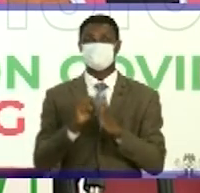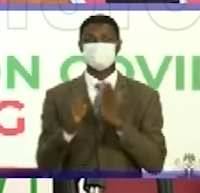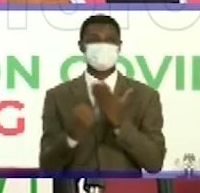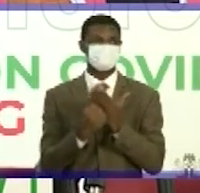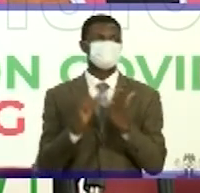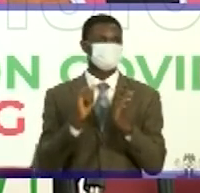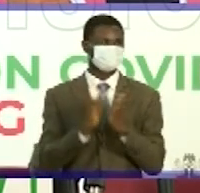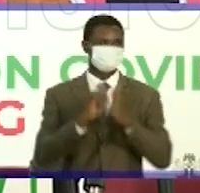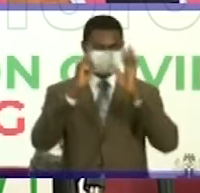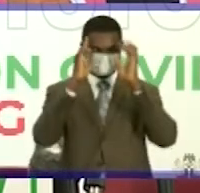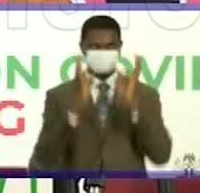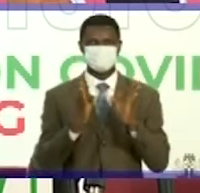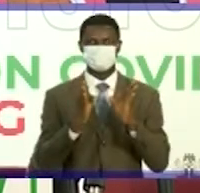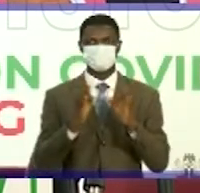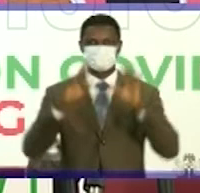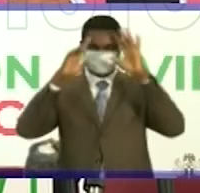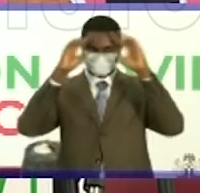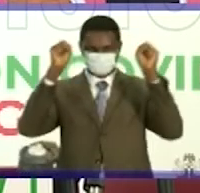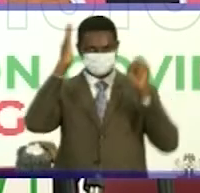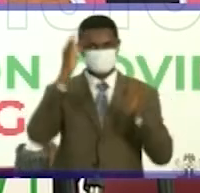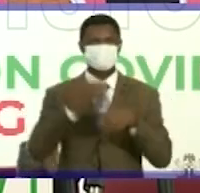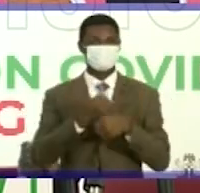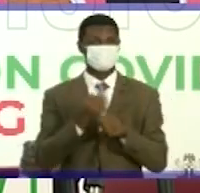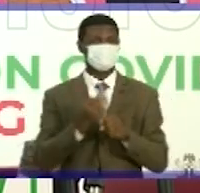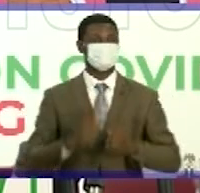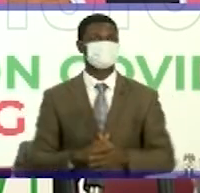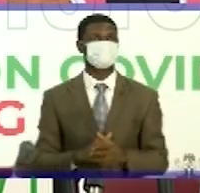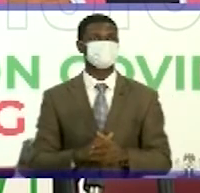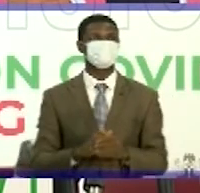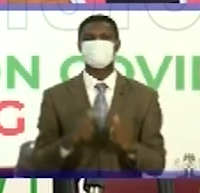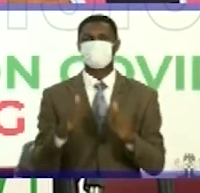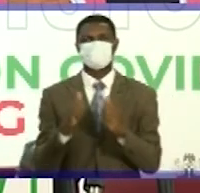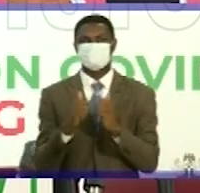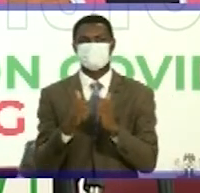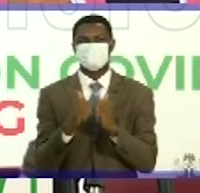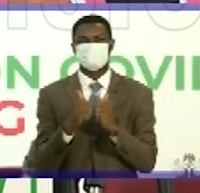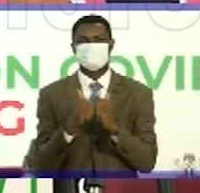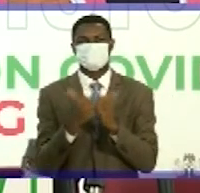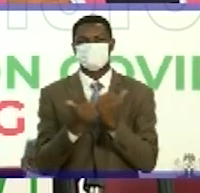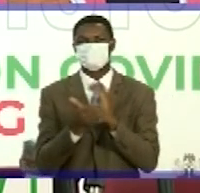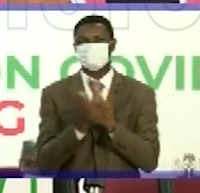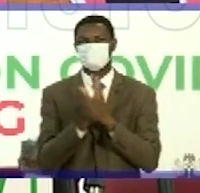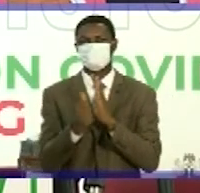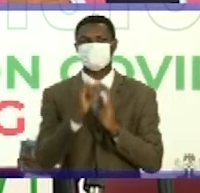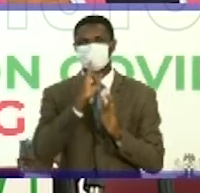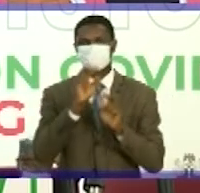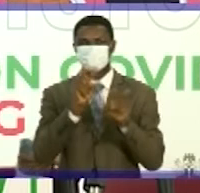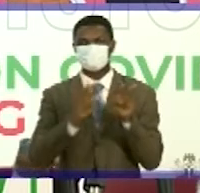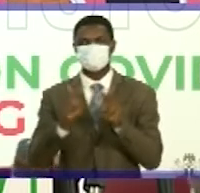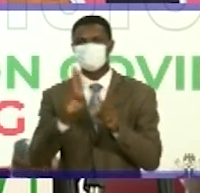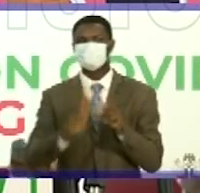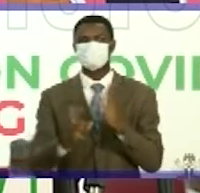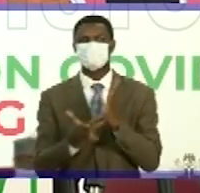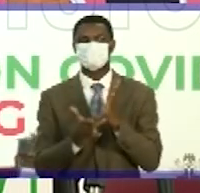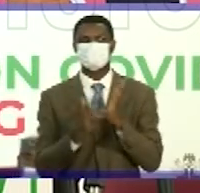decision by Mr. President. How effective is surveillance with the current technology we have in